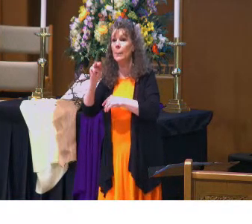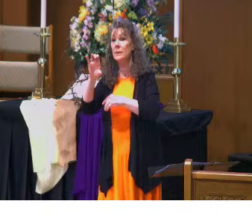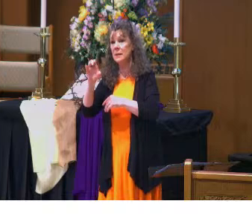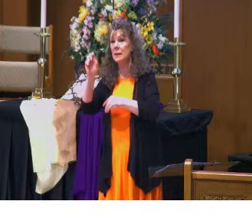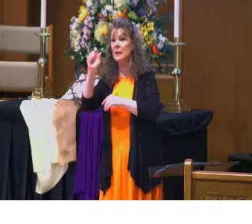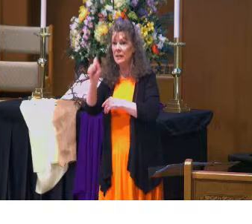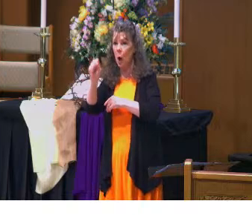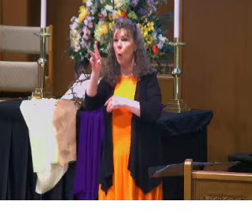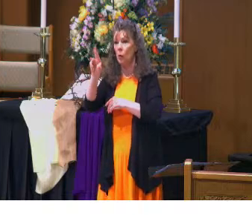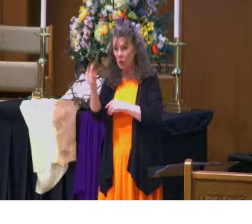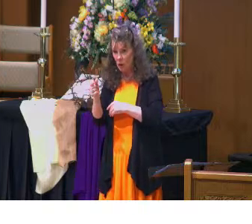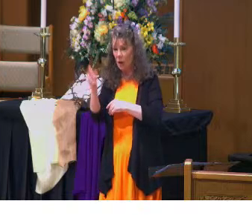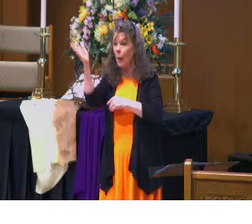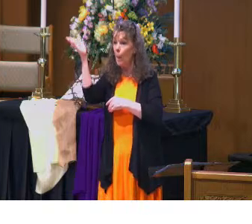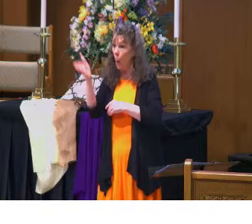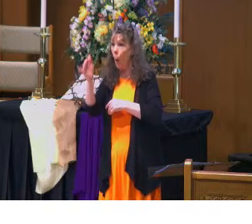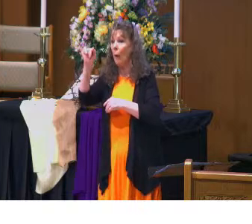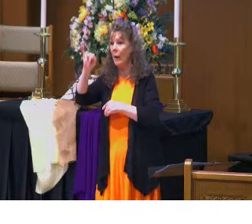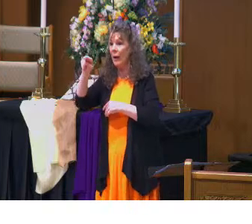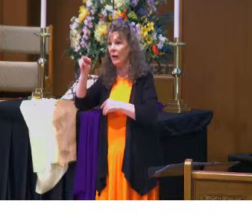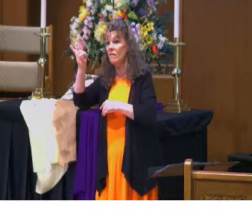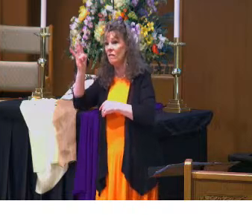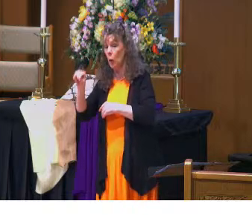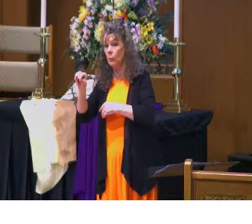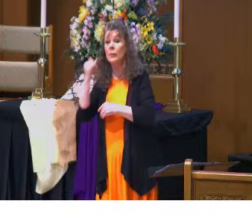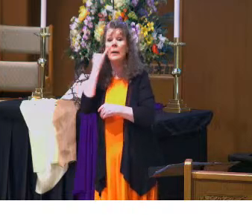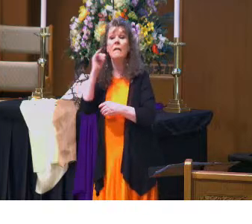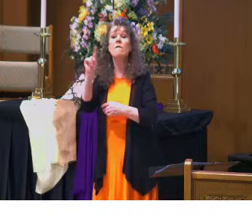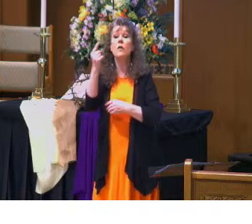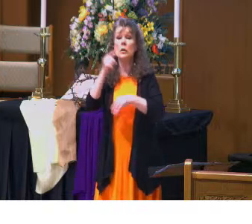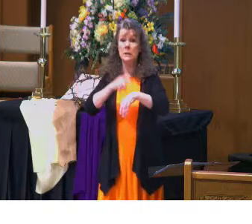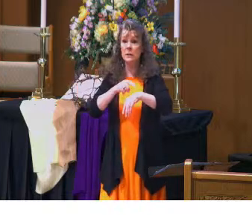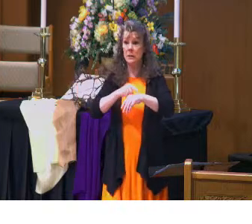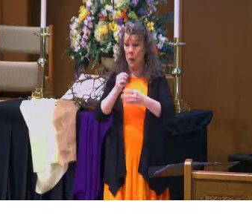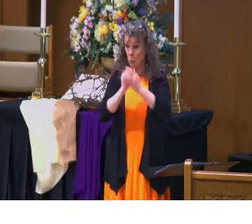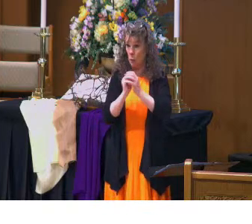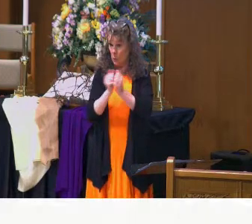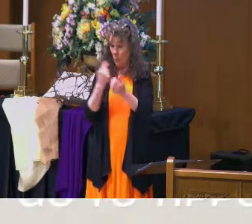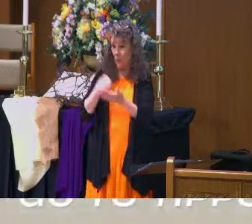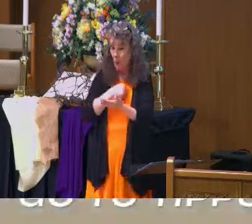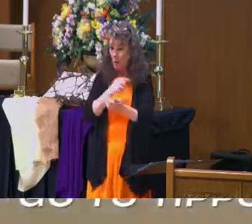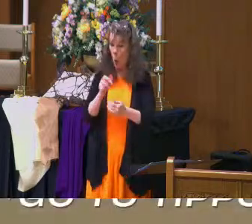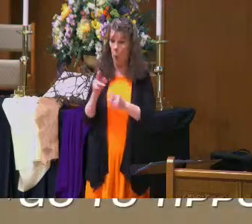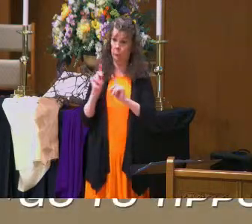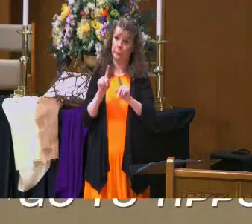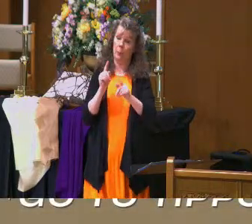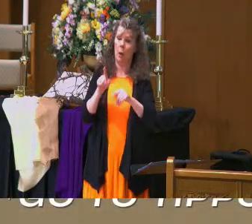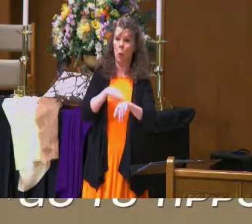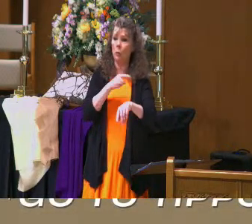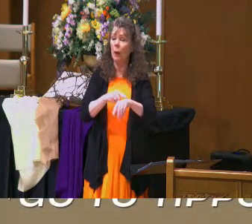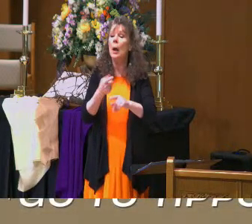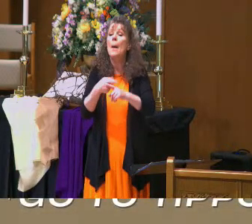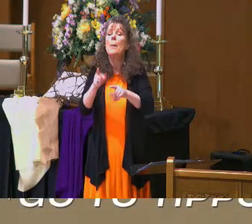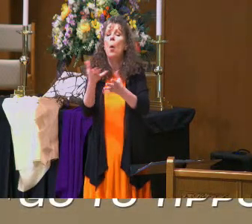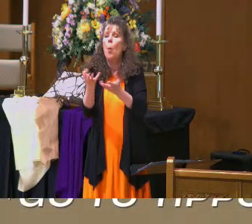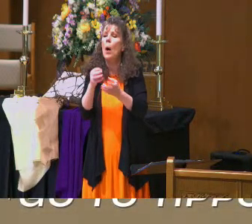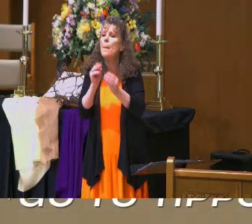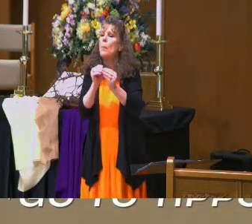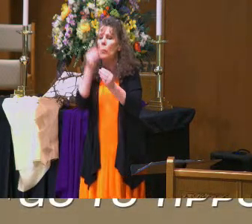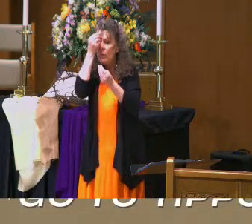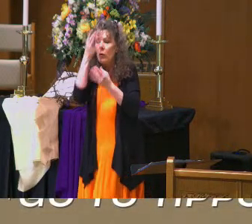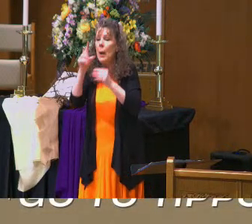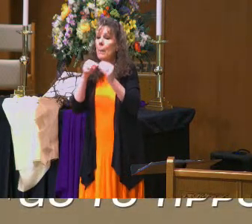tipcitygmc.org/info. Now, if this is your first time worshiping with us, or you've been coming here for a while, and you'd like some more information about the